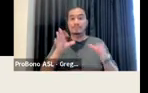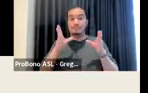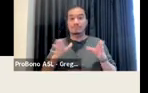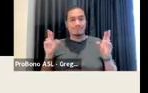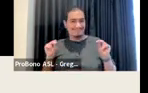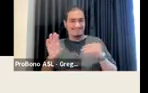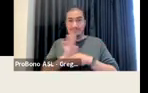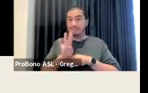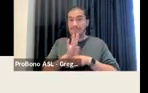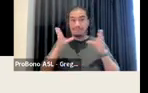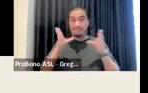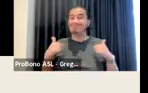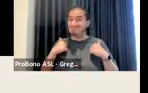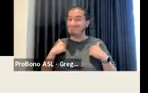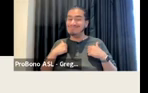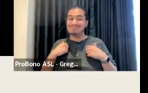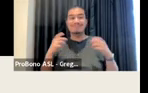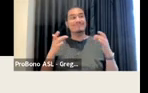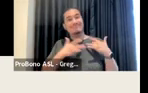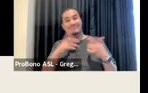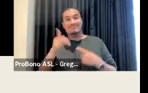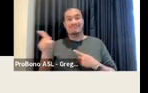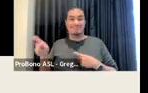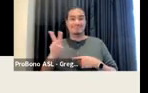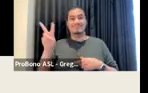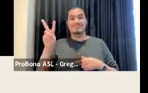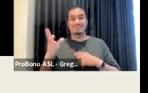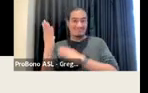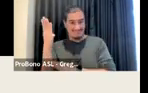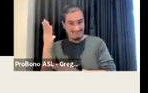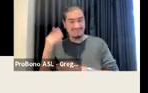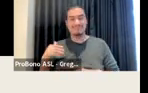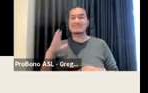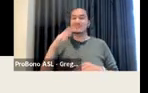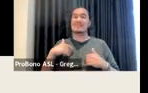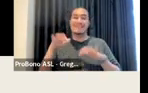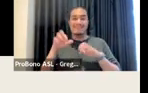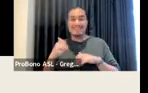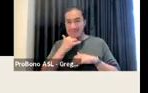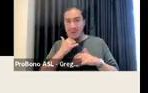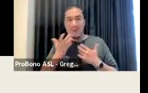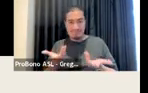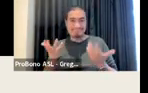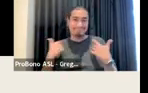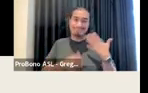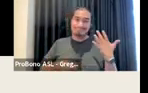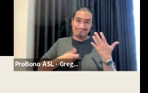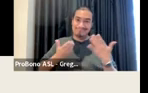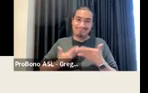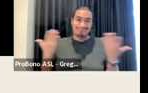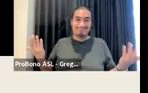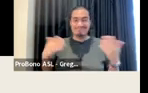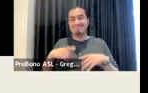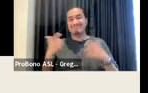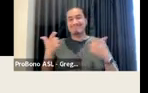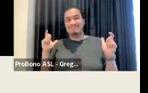person. I usually make these PowerPoints at 2 a.m. So there's probably a typo in here. Just going to be honest. There might be a typo. I'm sorry in advance. That's like a big